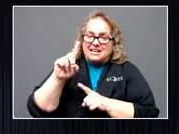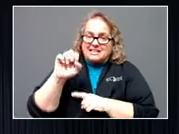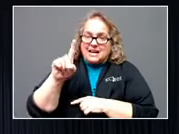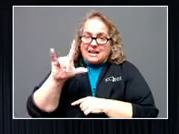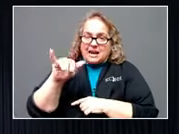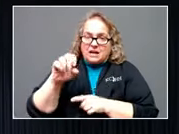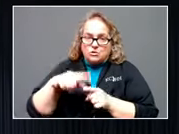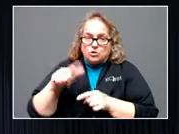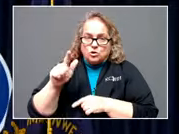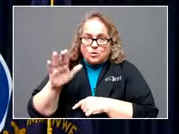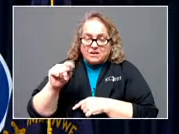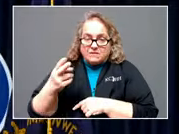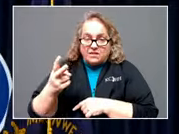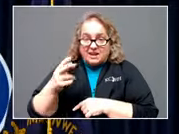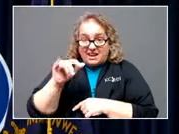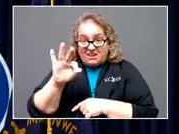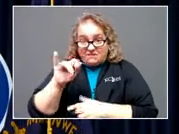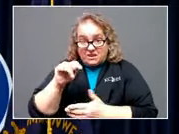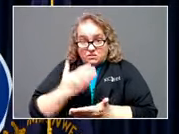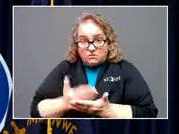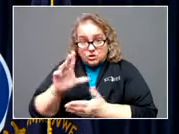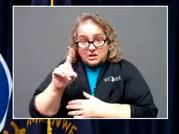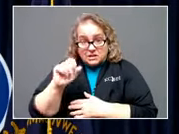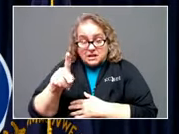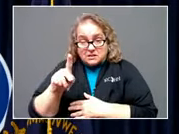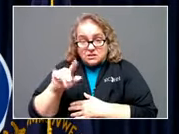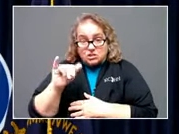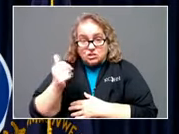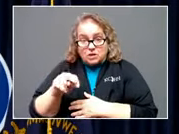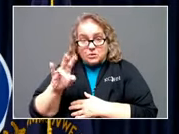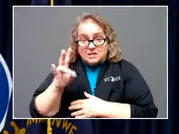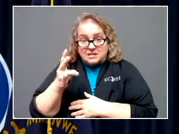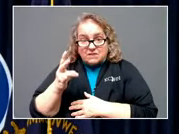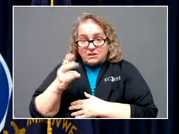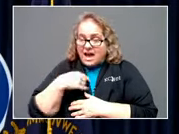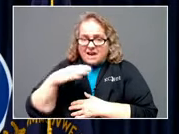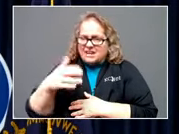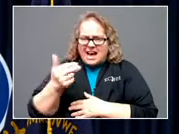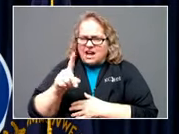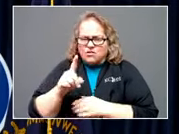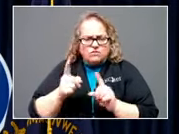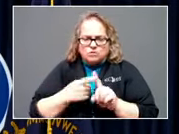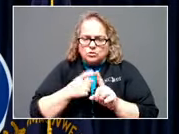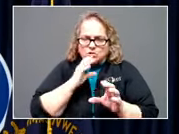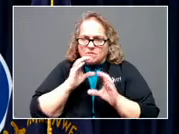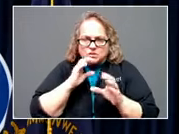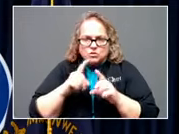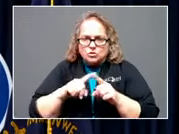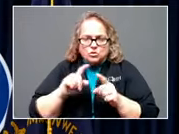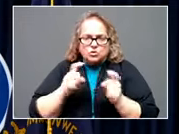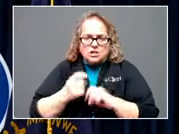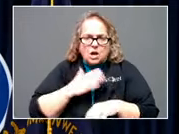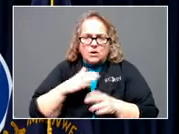sign it before the current deadline of January 7th? So I haven't had the first conversation on moving the deadline, other than the